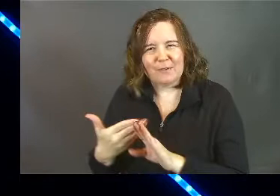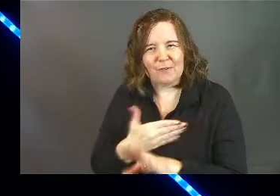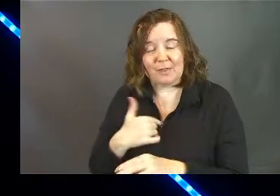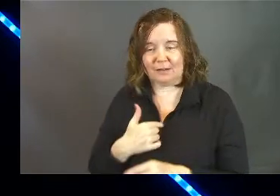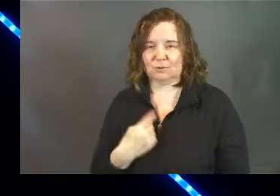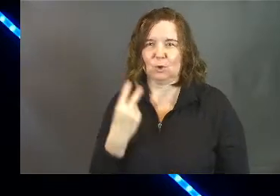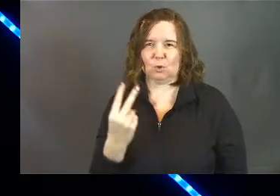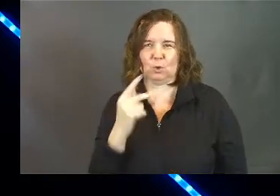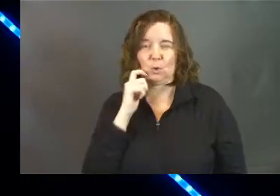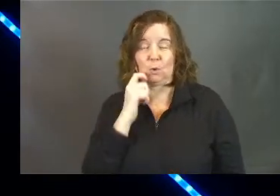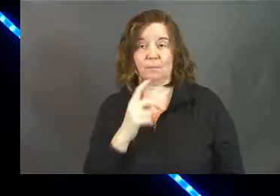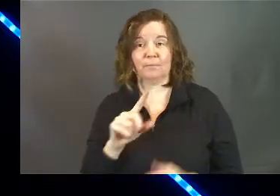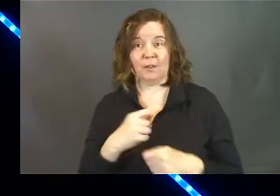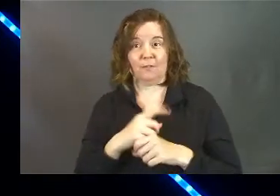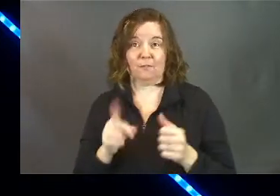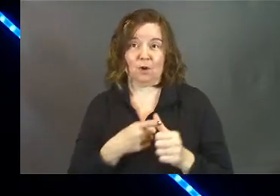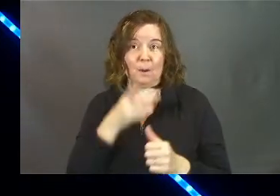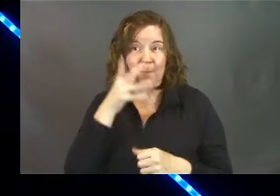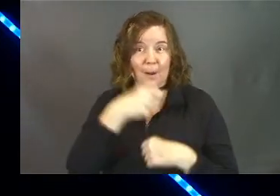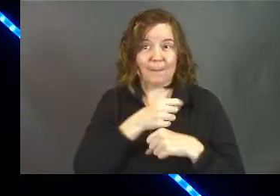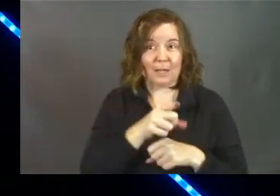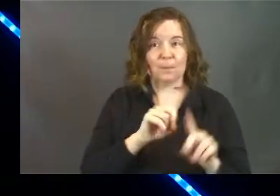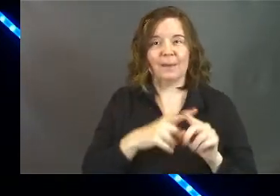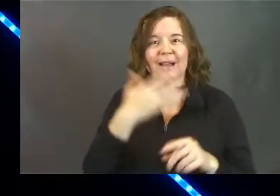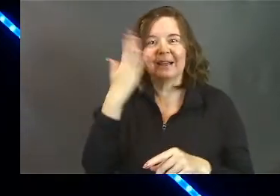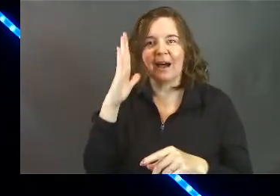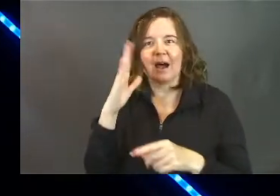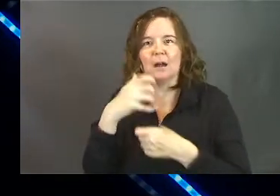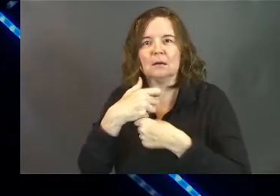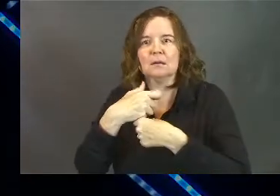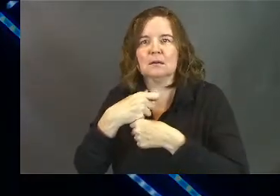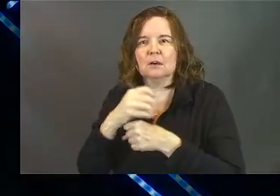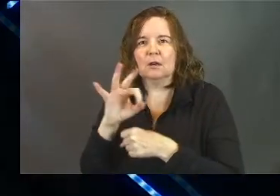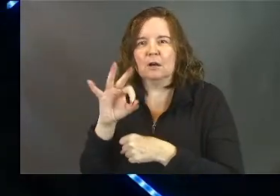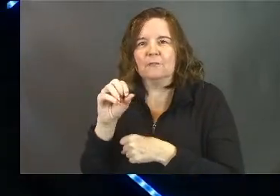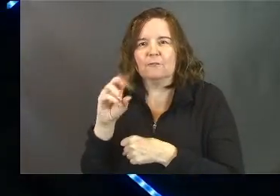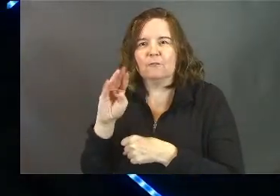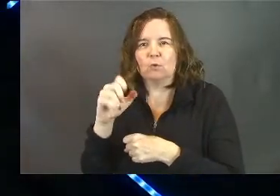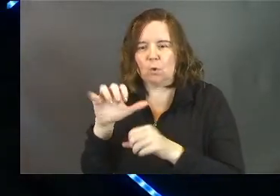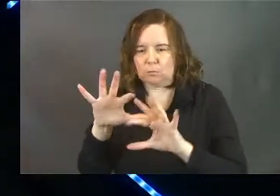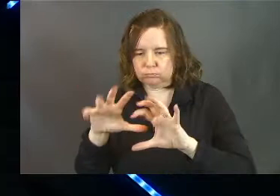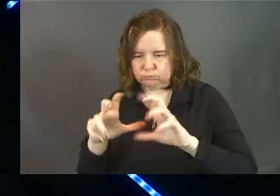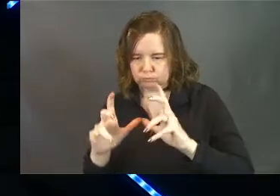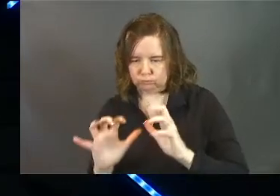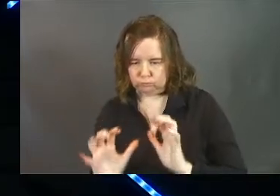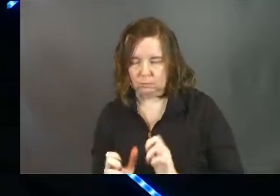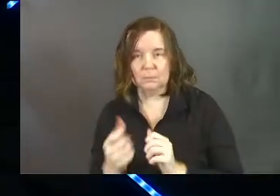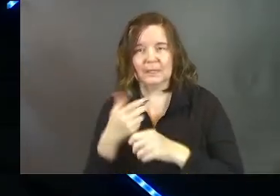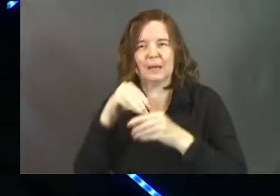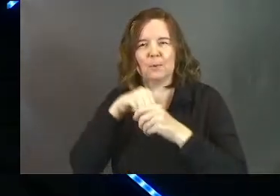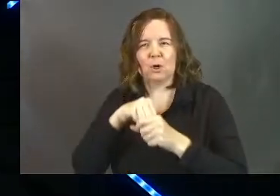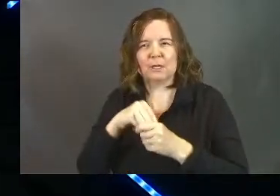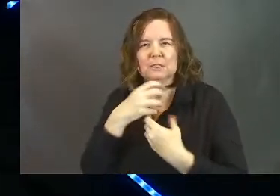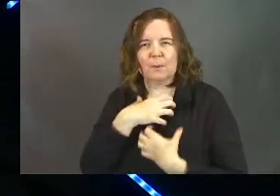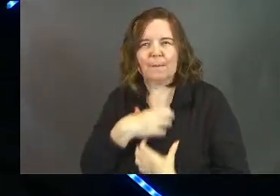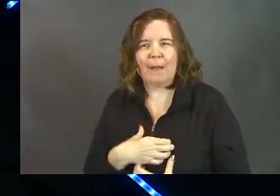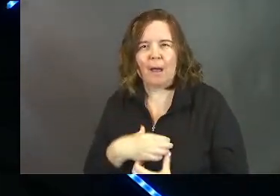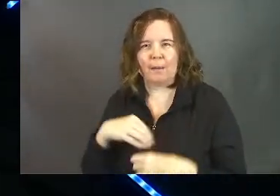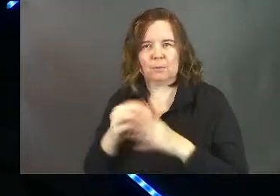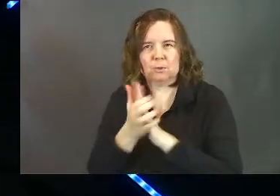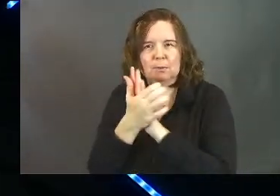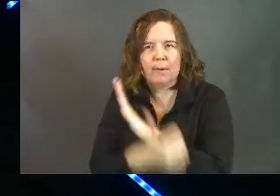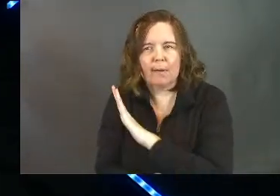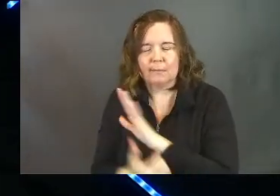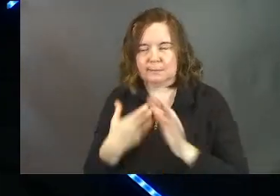super cool things. Your parents make you, but God formed you. God's put into you passion, and he's put into you talents, and he's put into